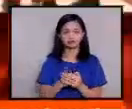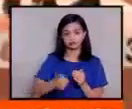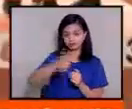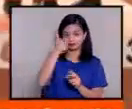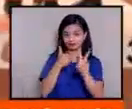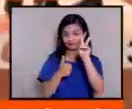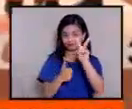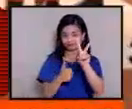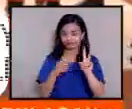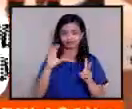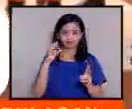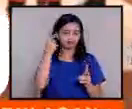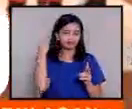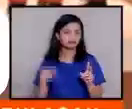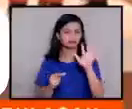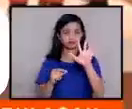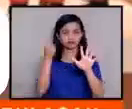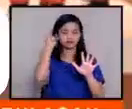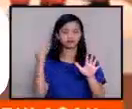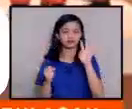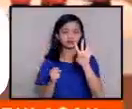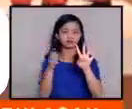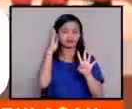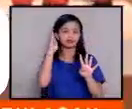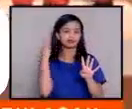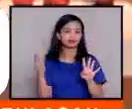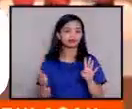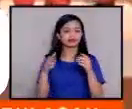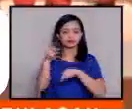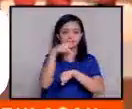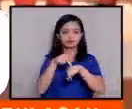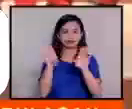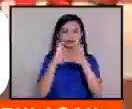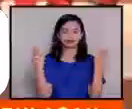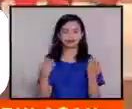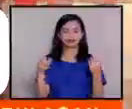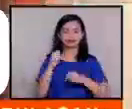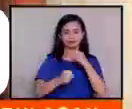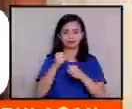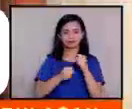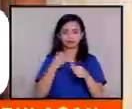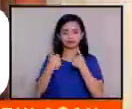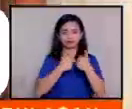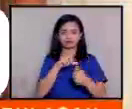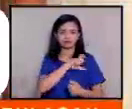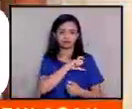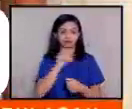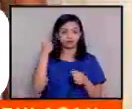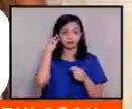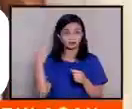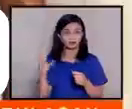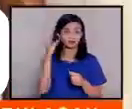Nanalo ng 2 ginto, 5 silver at 4 na bronze ang Pilipinas sa Singapore Open Track and Field Championships. Gold medalist si